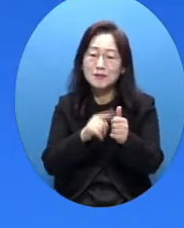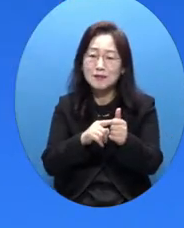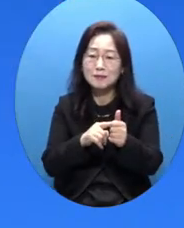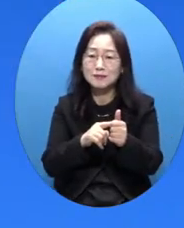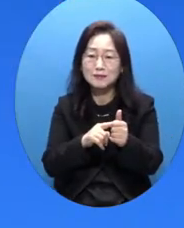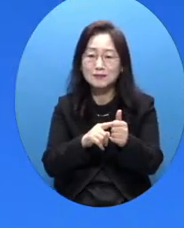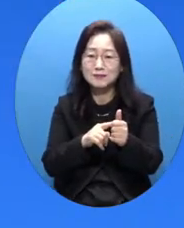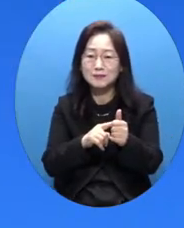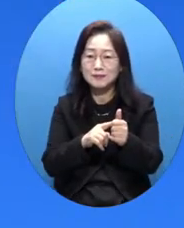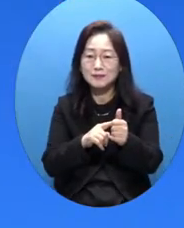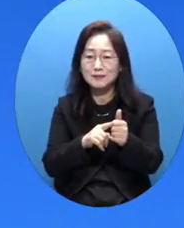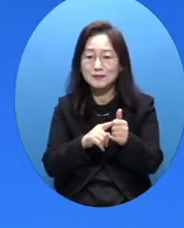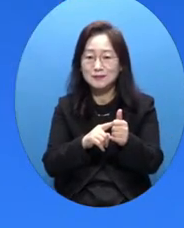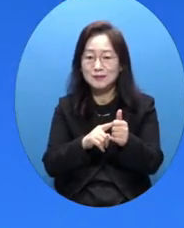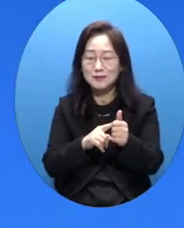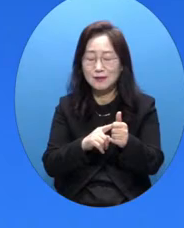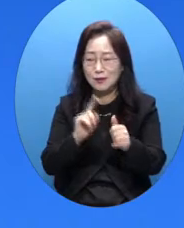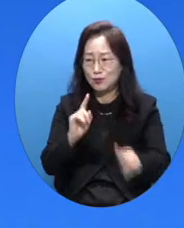place